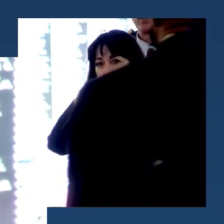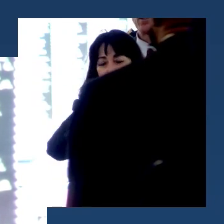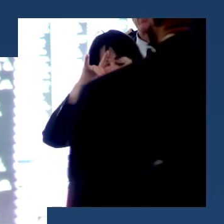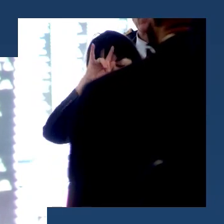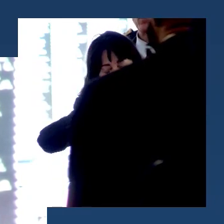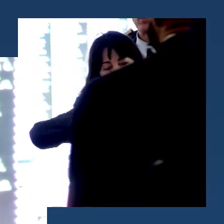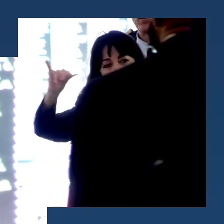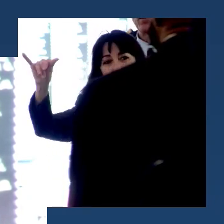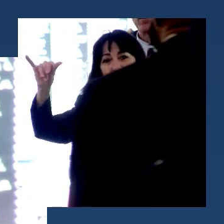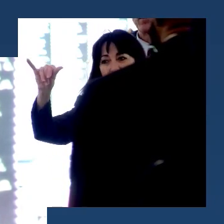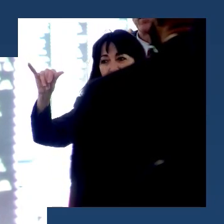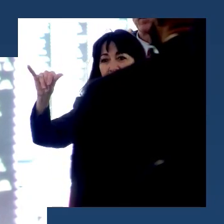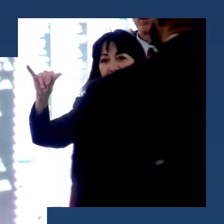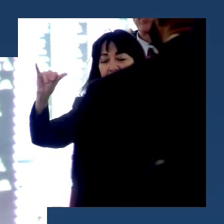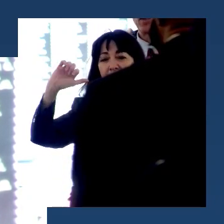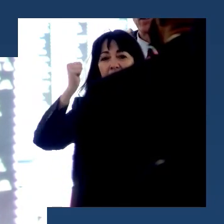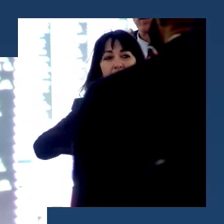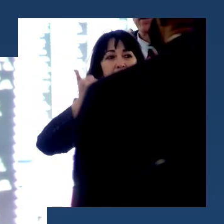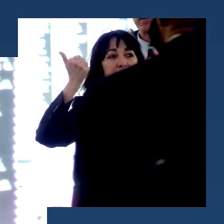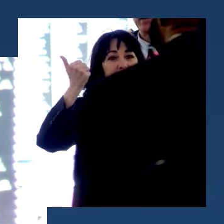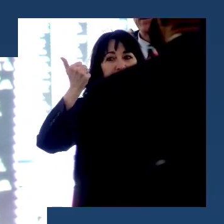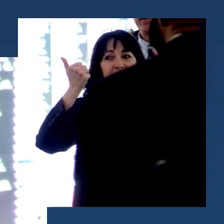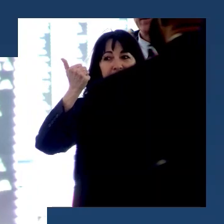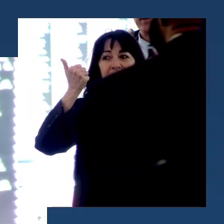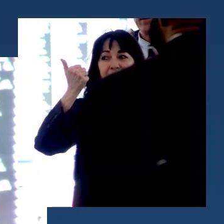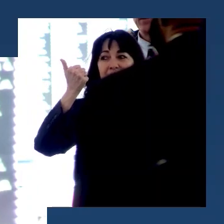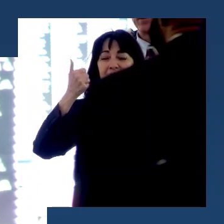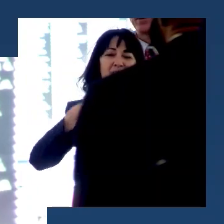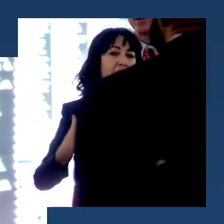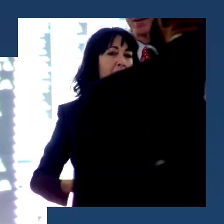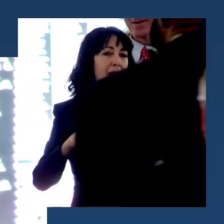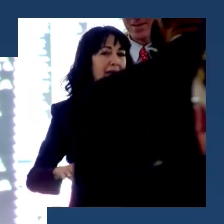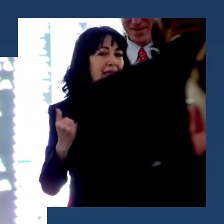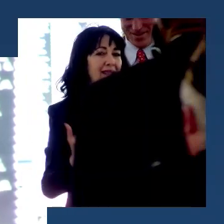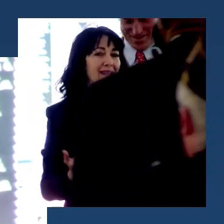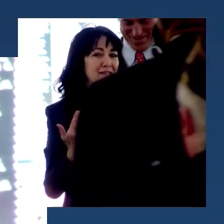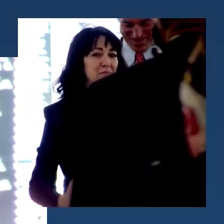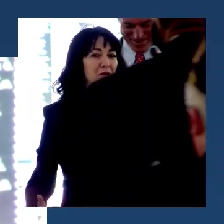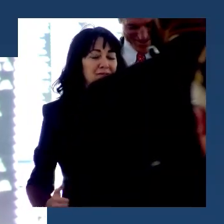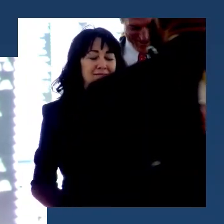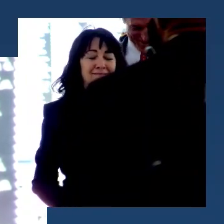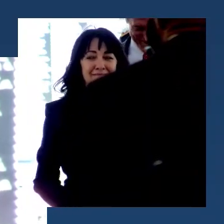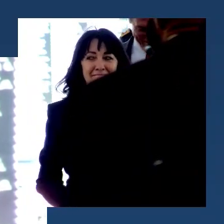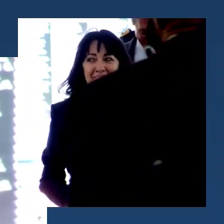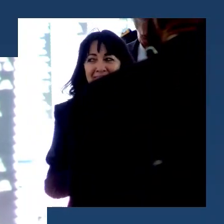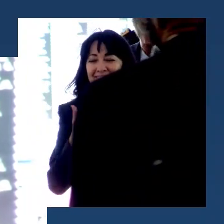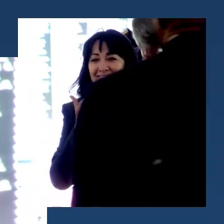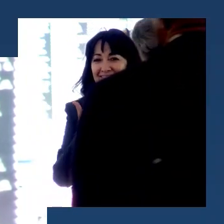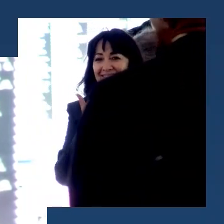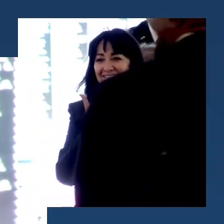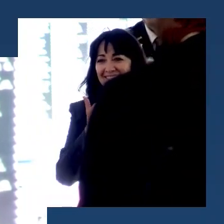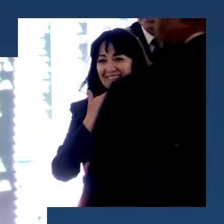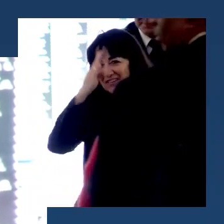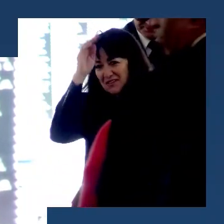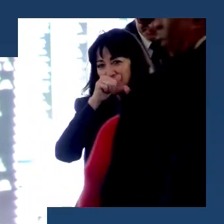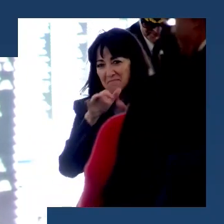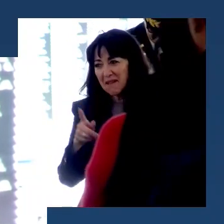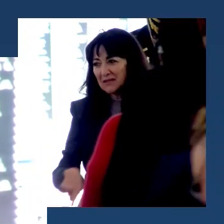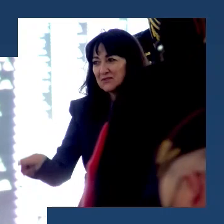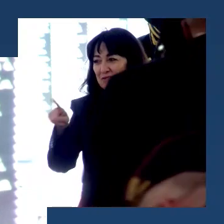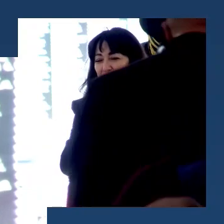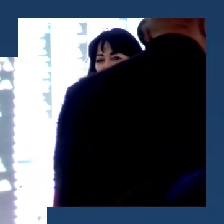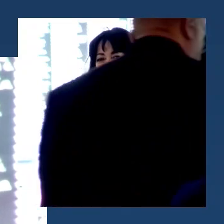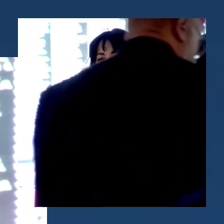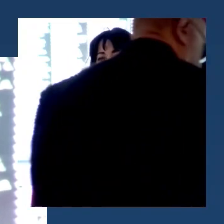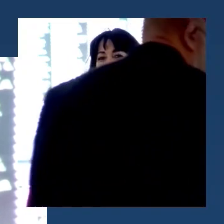ever. Amen. I just added that last part. Thank you. God bless you. Thank